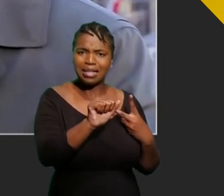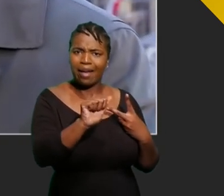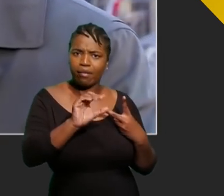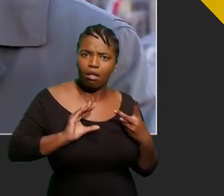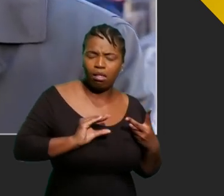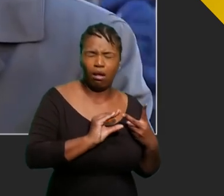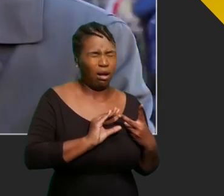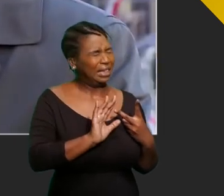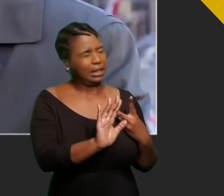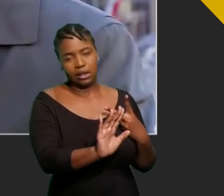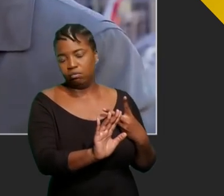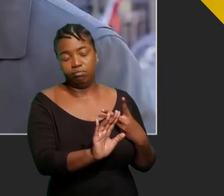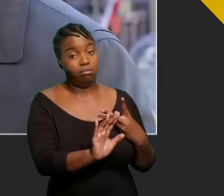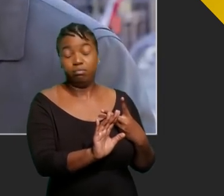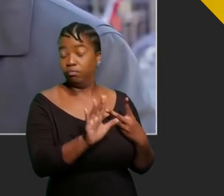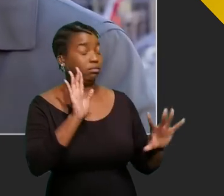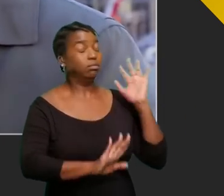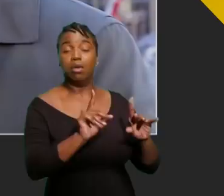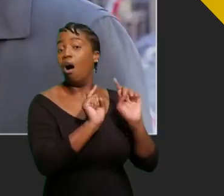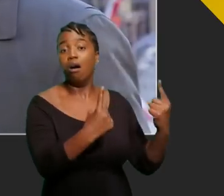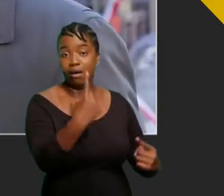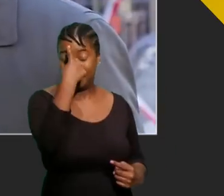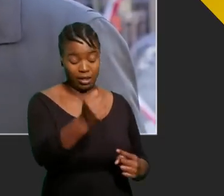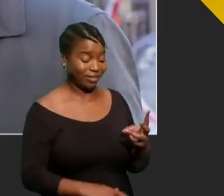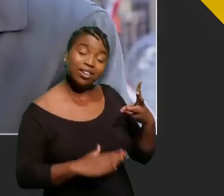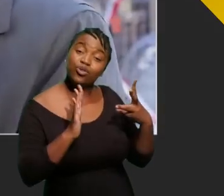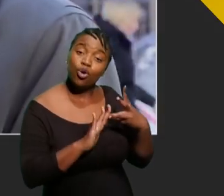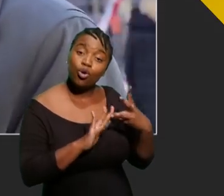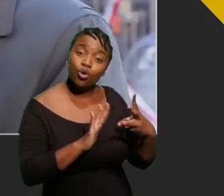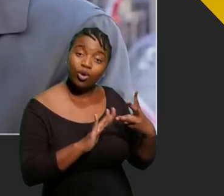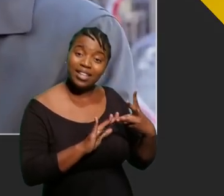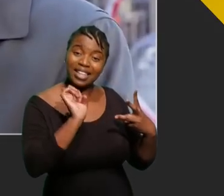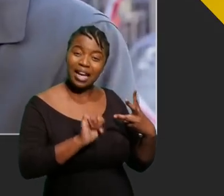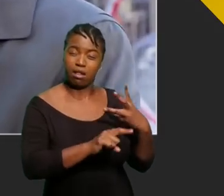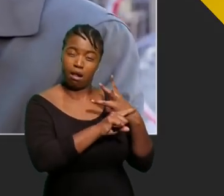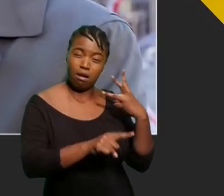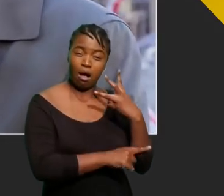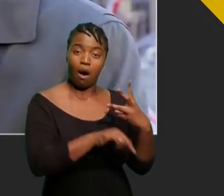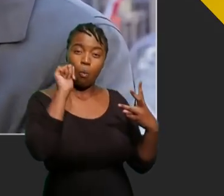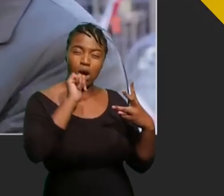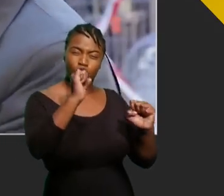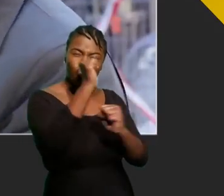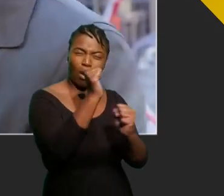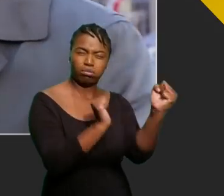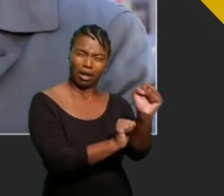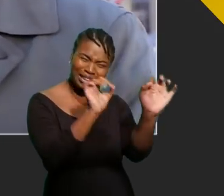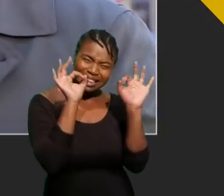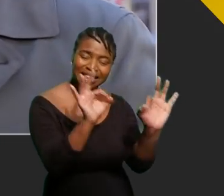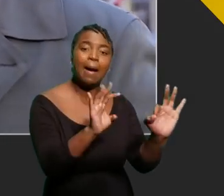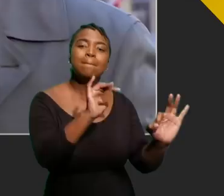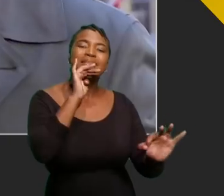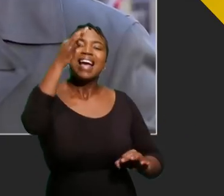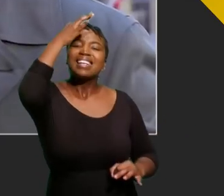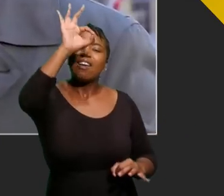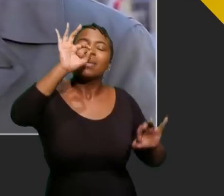is a simply staggering amount. And thirdly, unless there is a proper restructuring, proper means